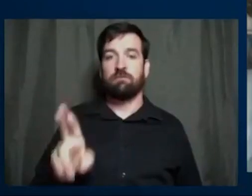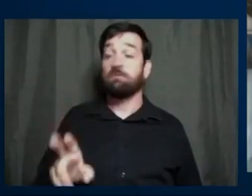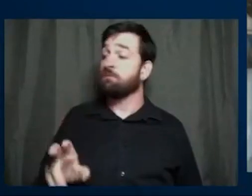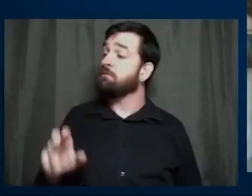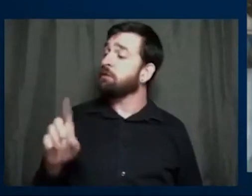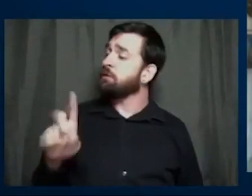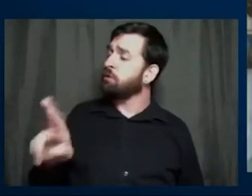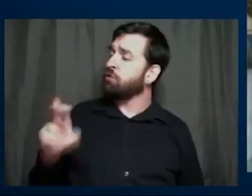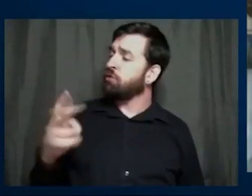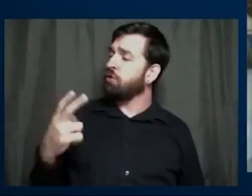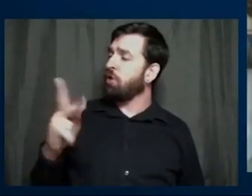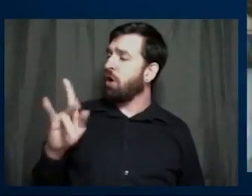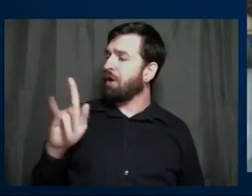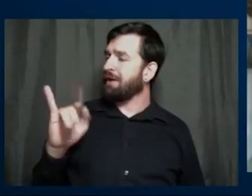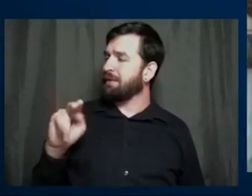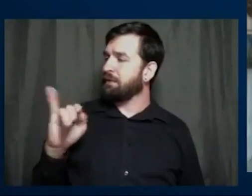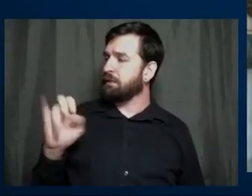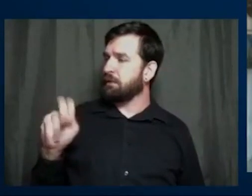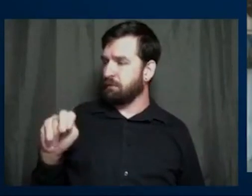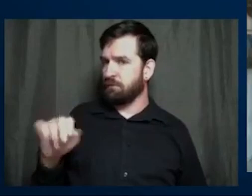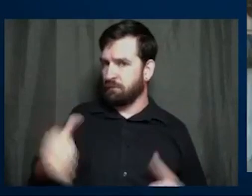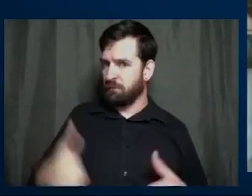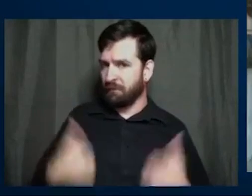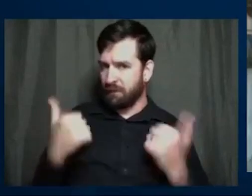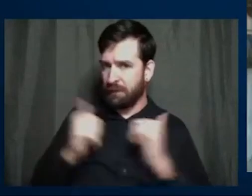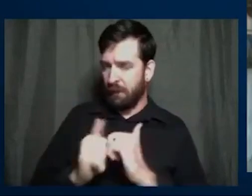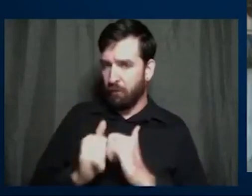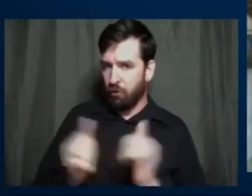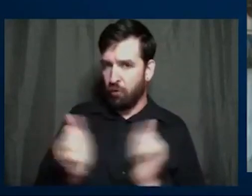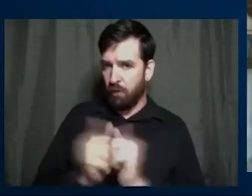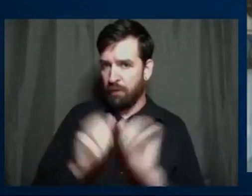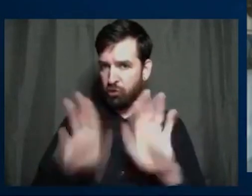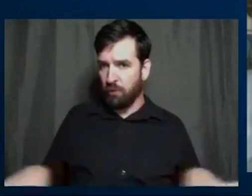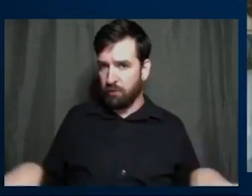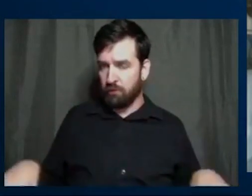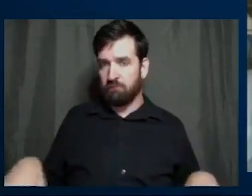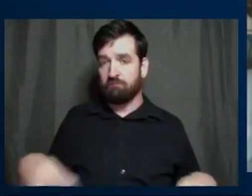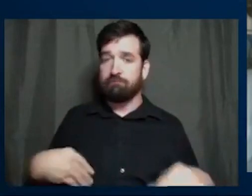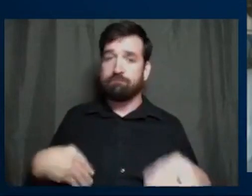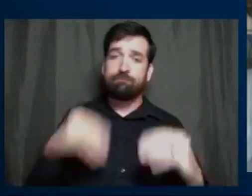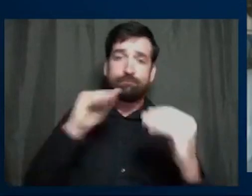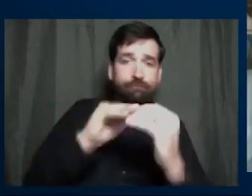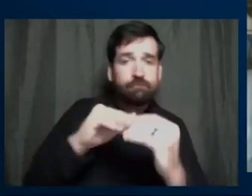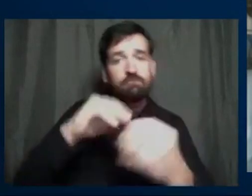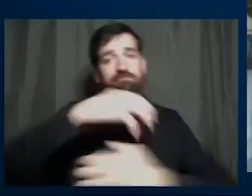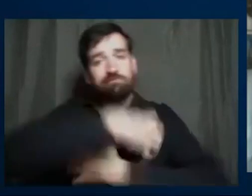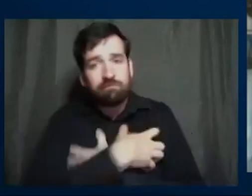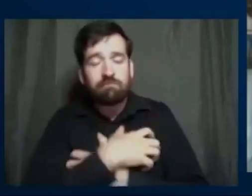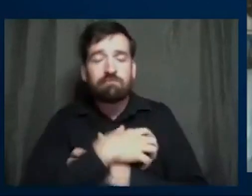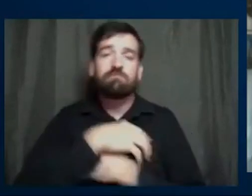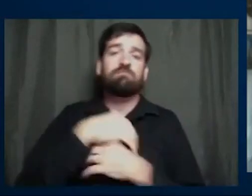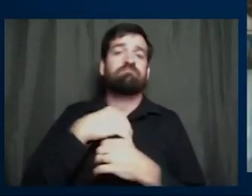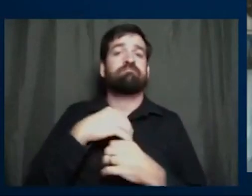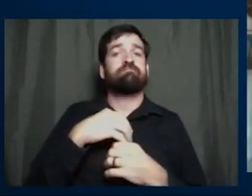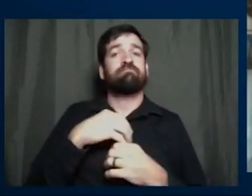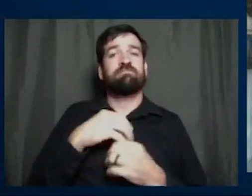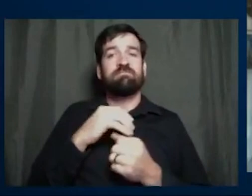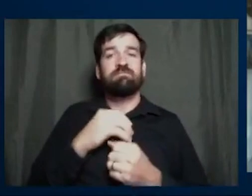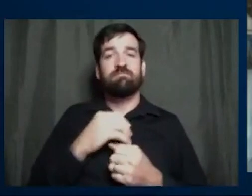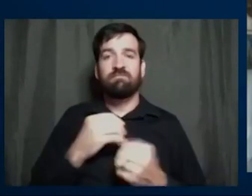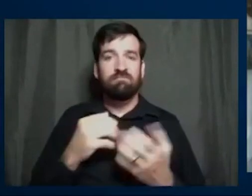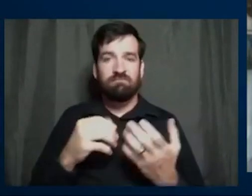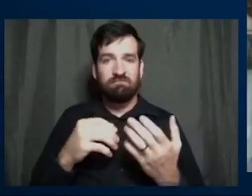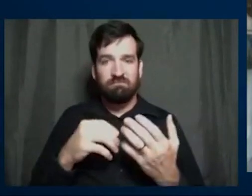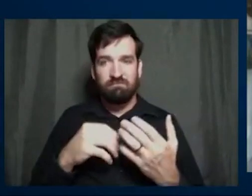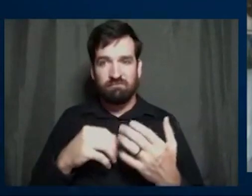living under the same roof with a small child, obviously hugging and kissing and coughing and snuggling, and you're both